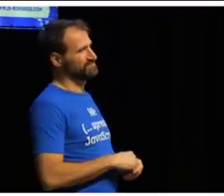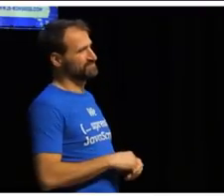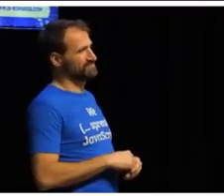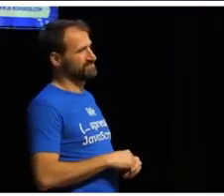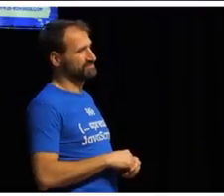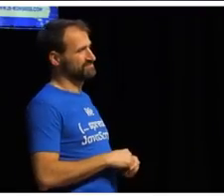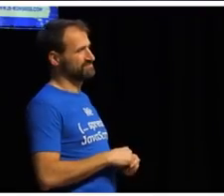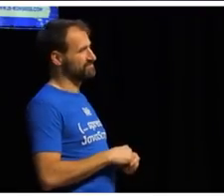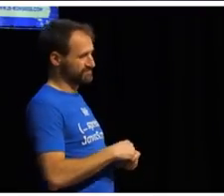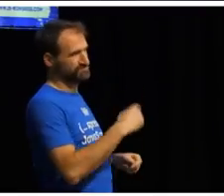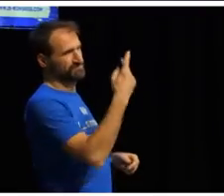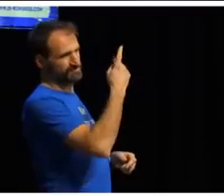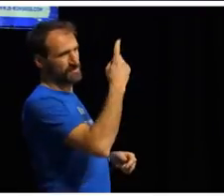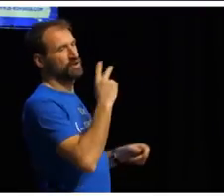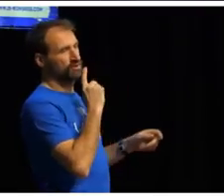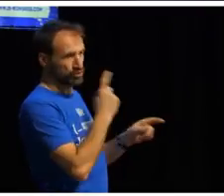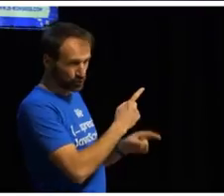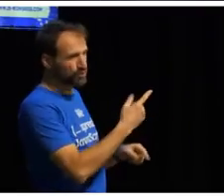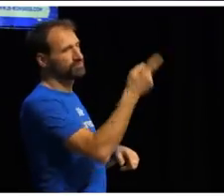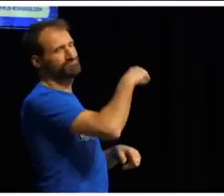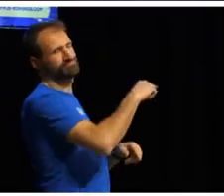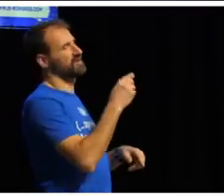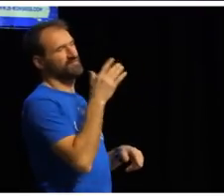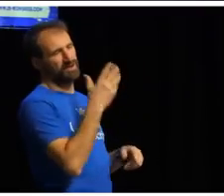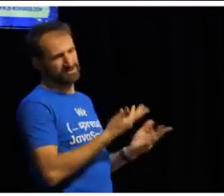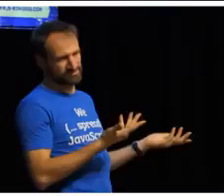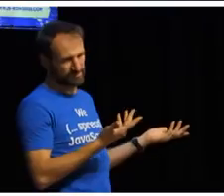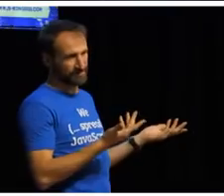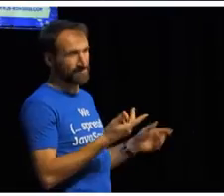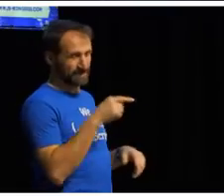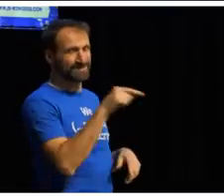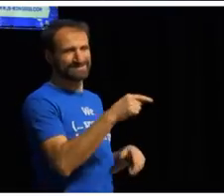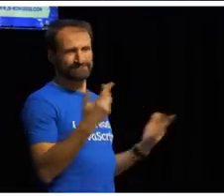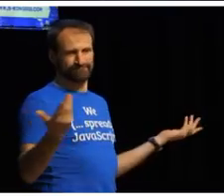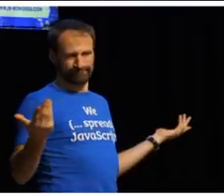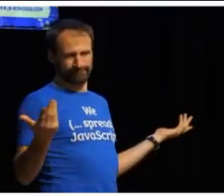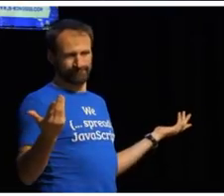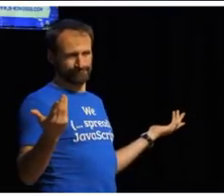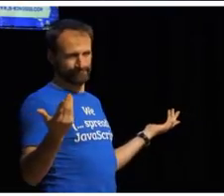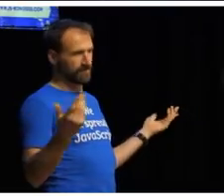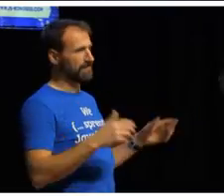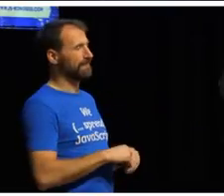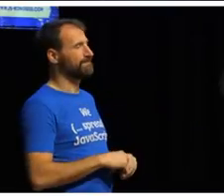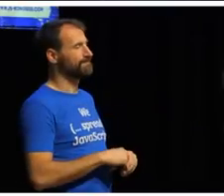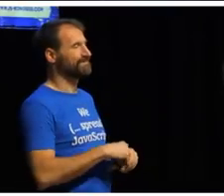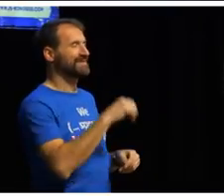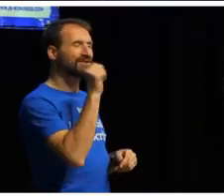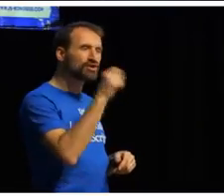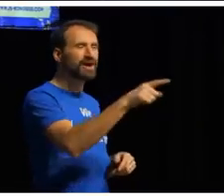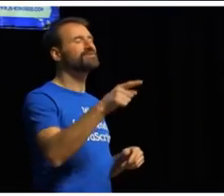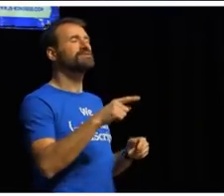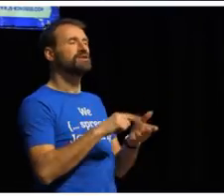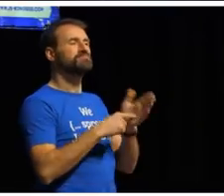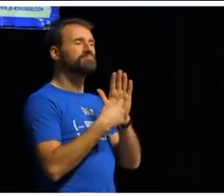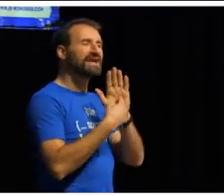and those are the true ones. So that's not possible with a single line, unless you sort of represent the things differently. But this